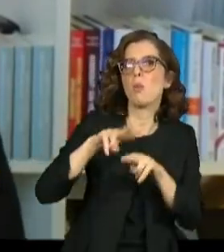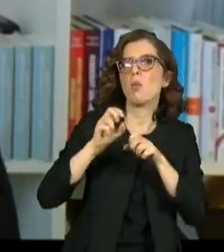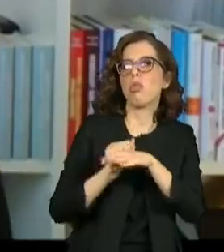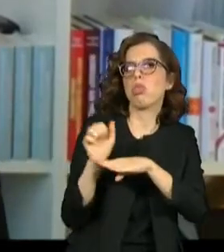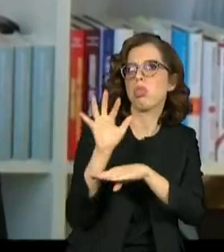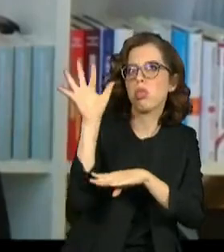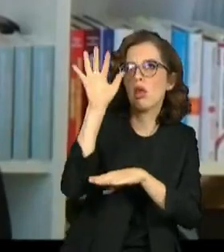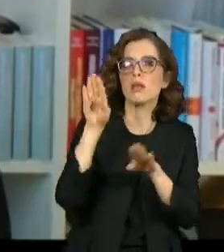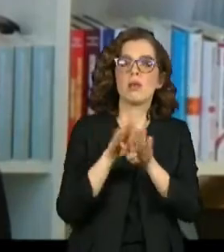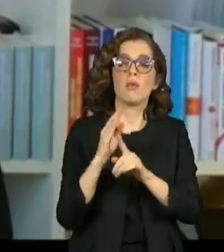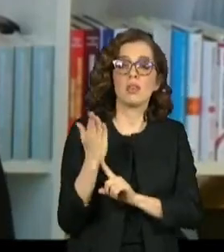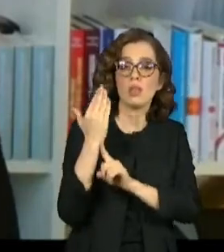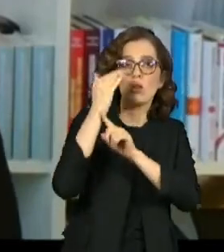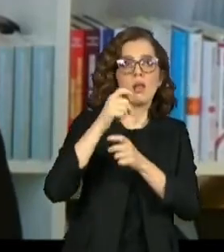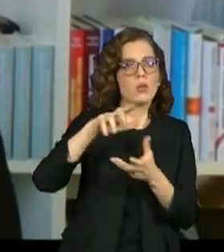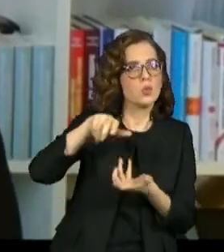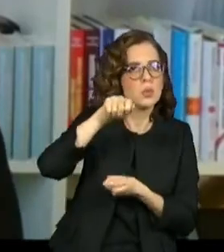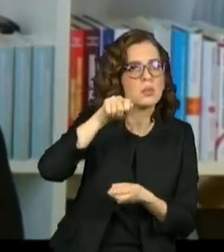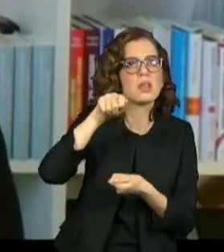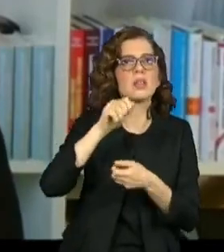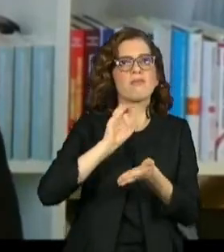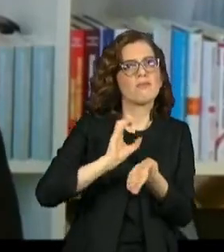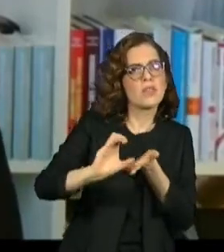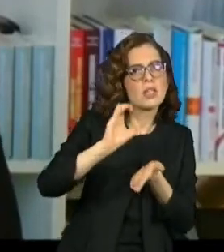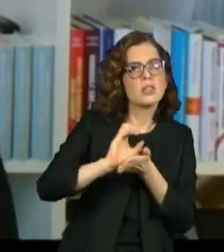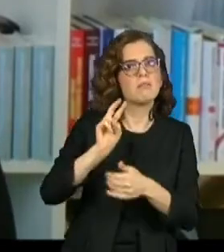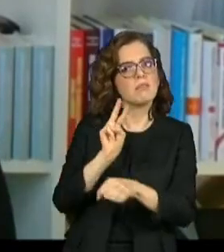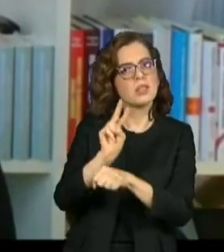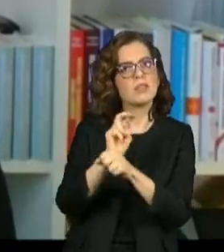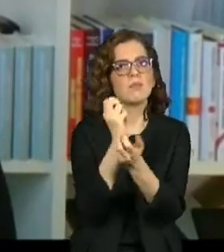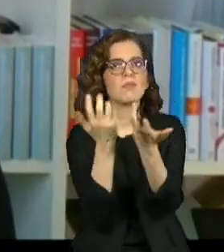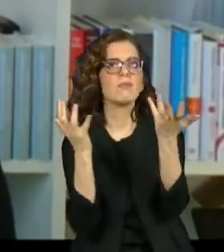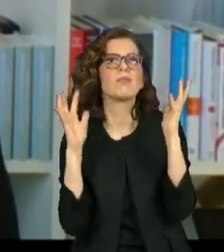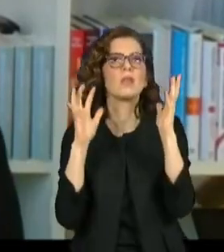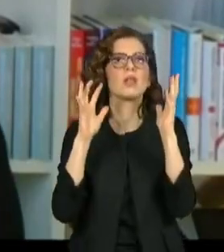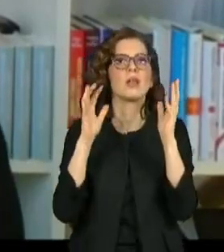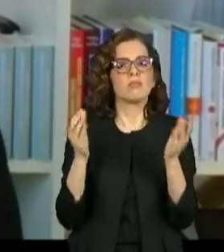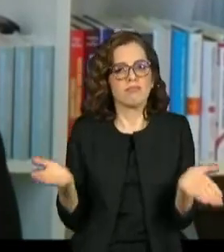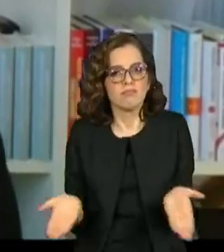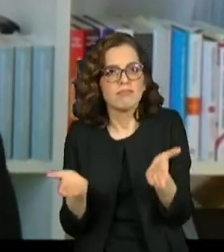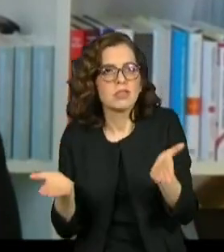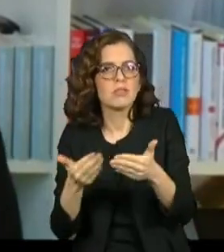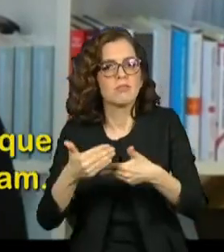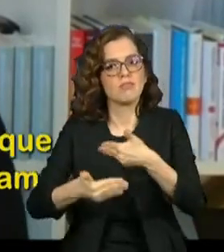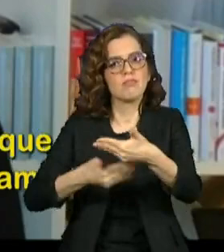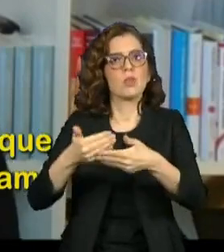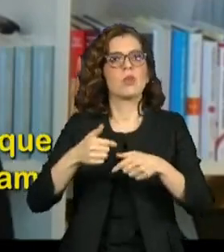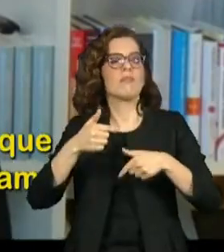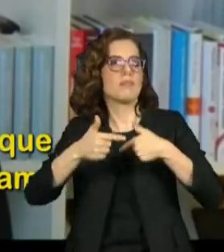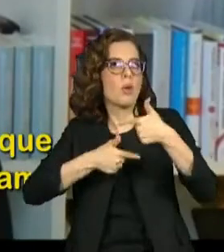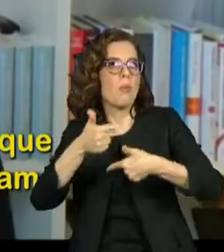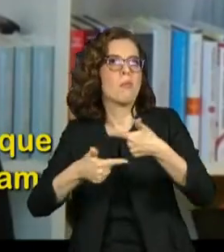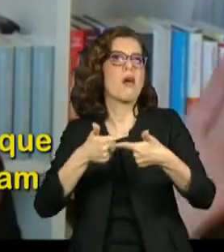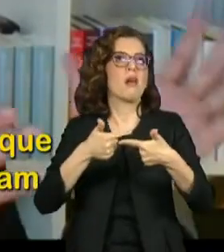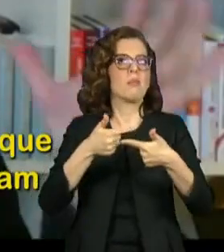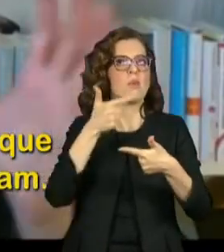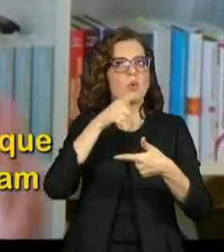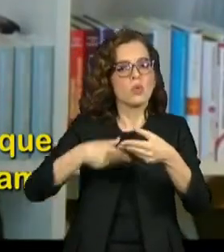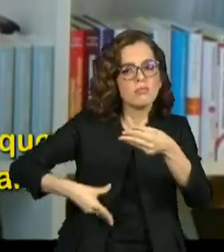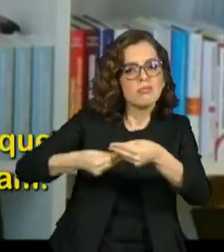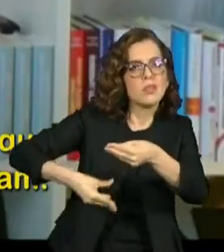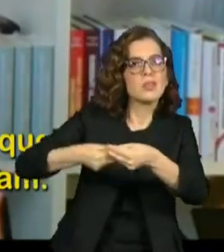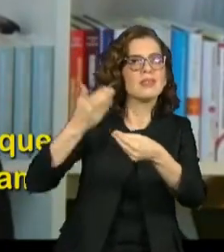renewable technologies. We need to invest more in conservation. And we need to do that for the sake of the younger generation, to make up for